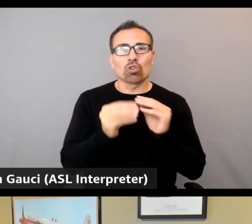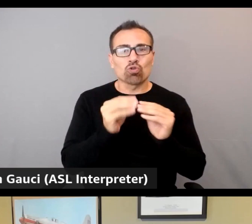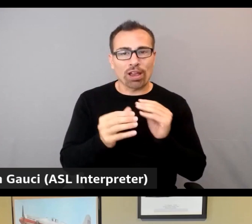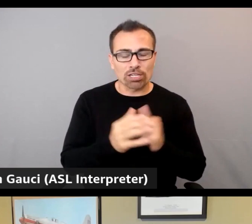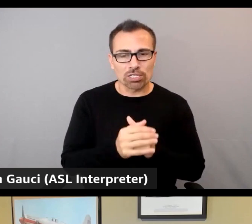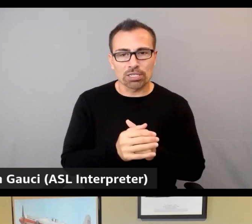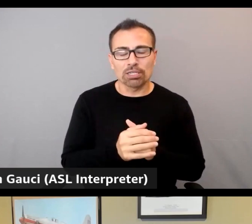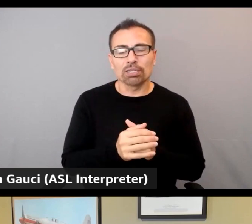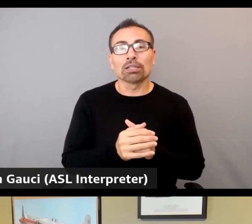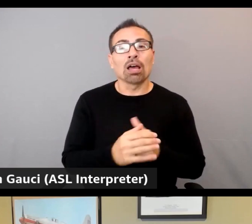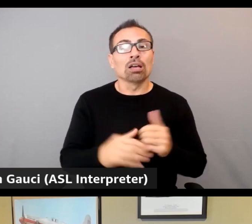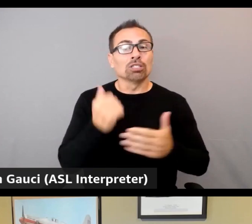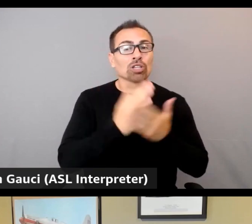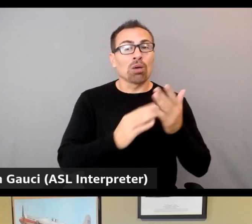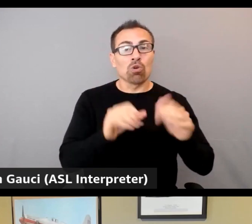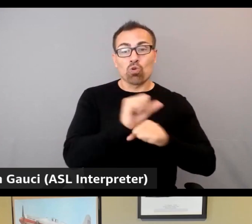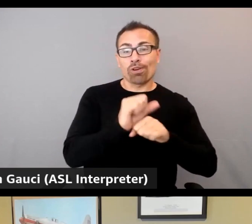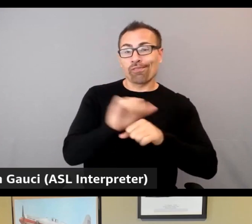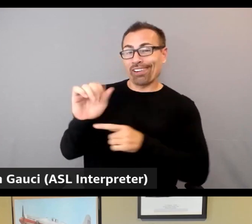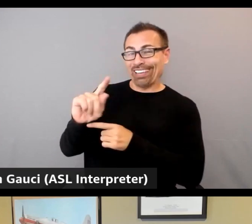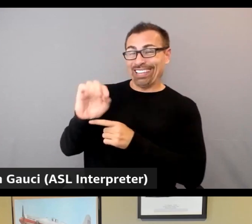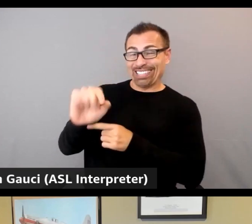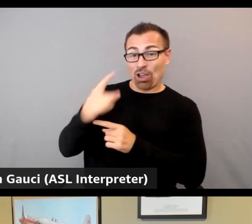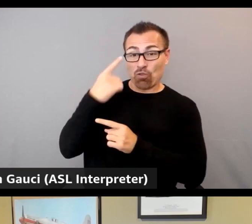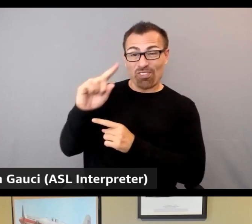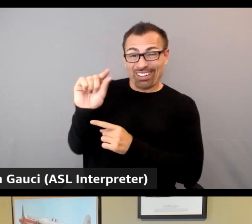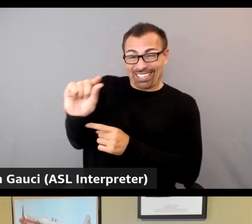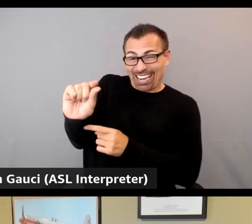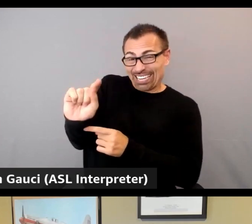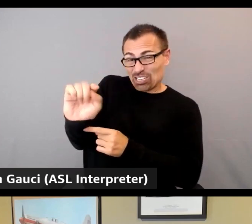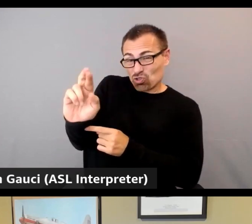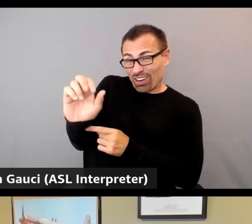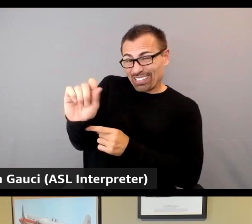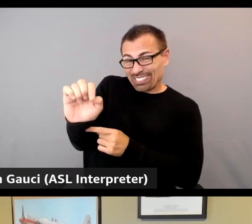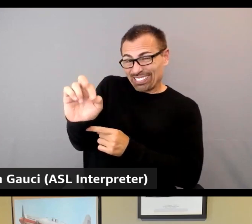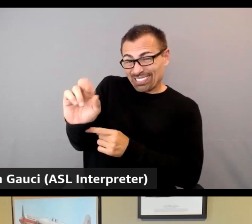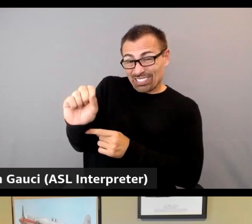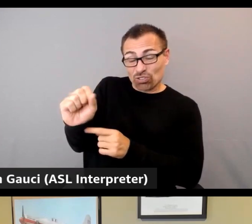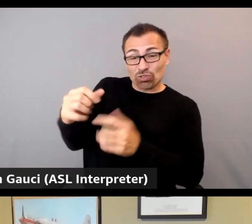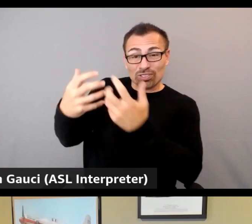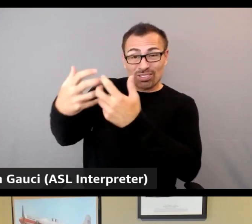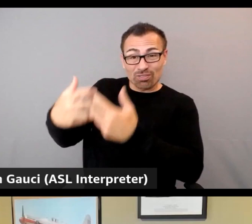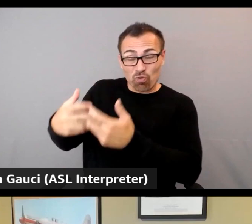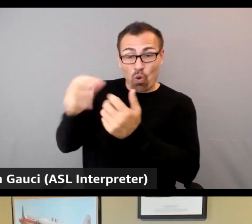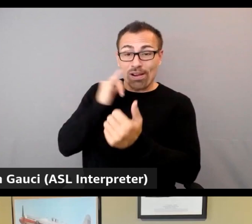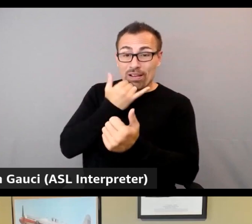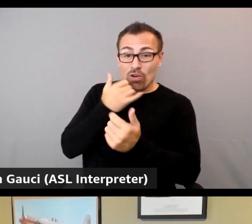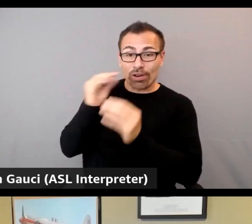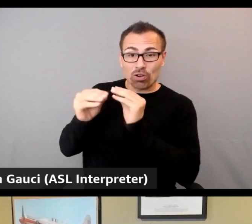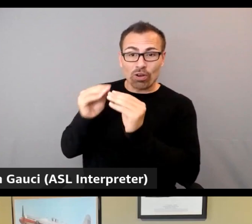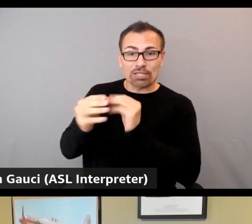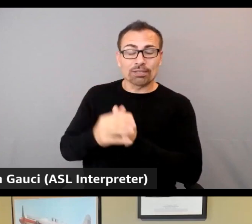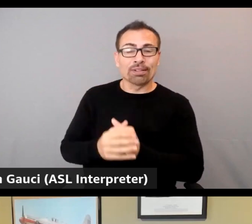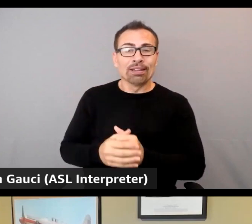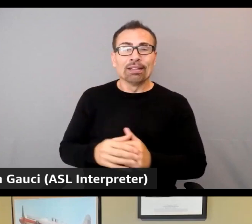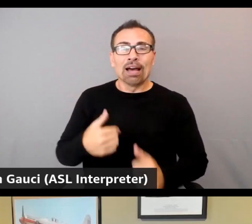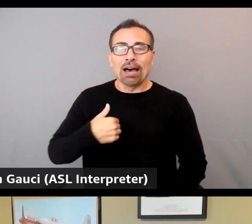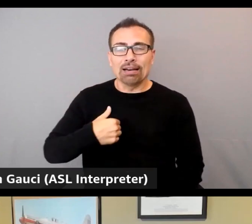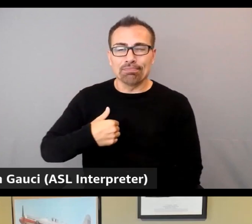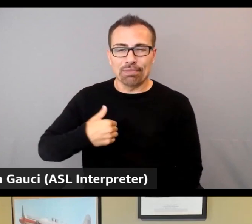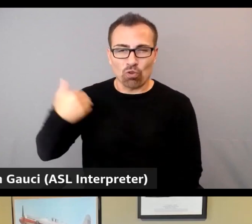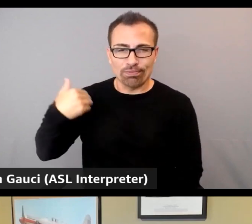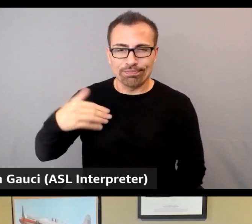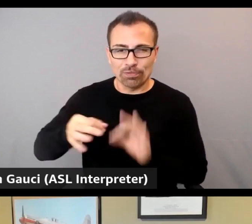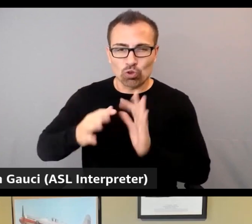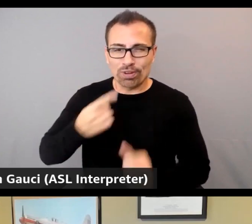really tiny transistors. There are people who work in the theory of error correction from the classical like